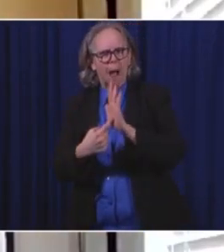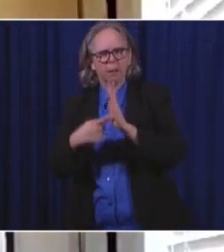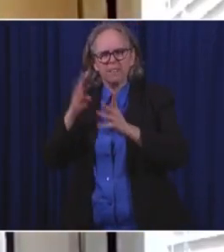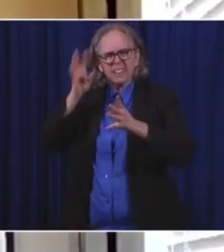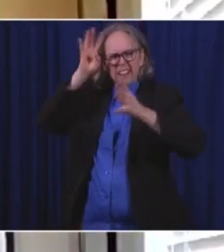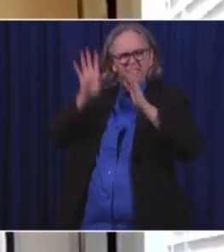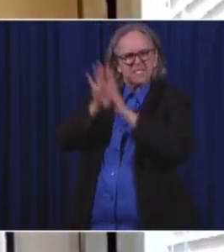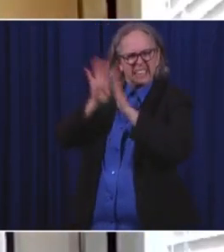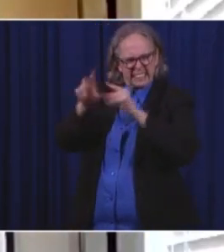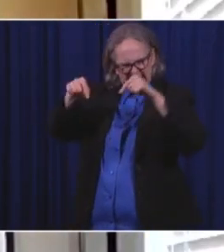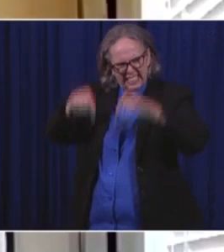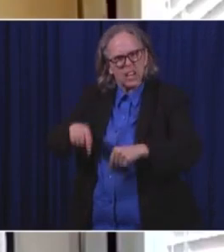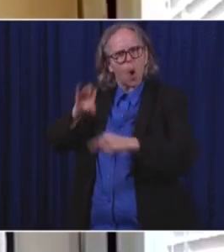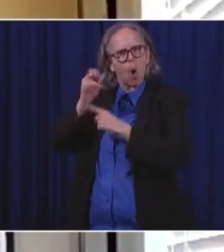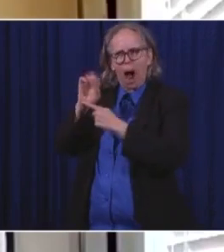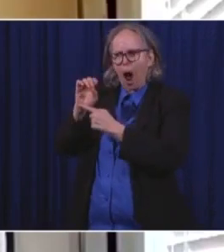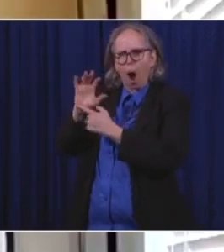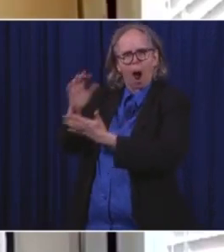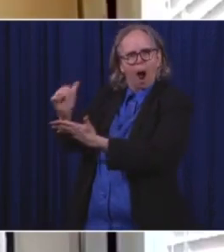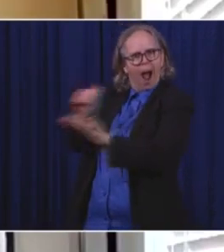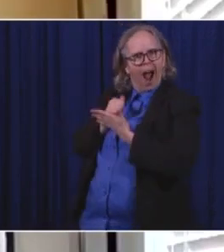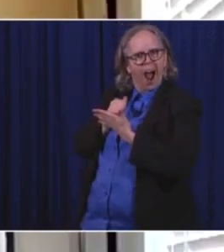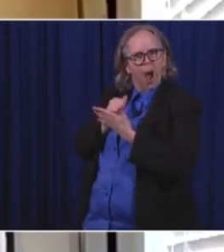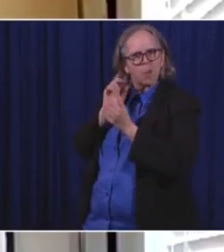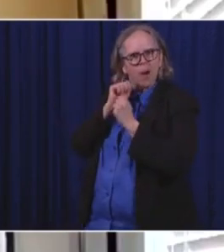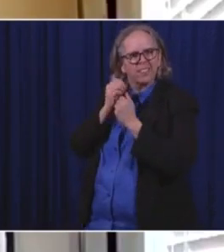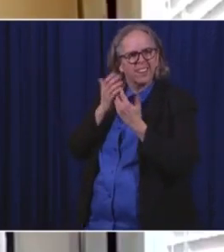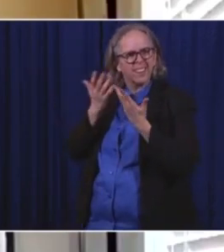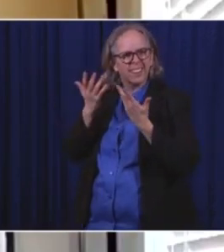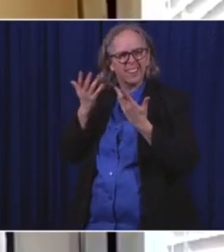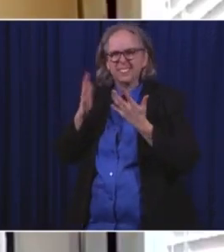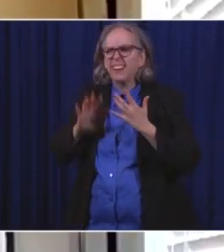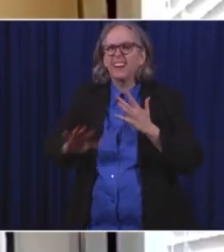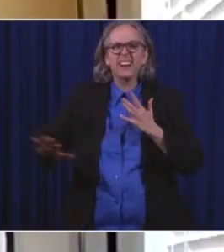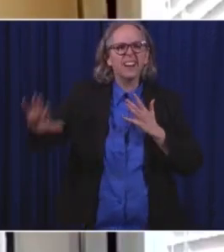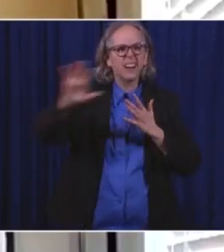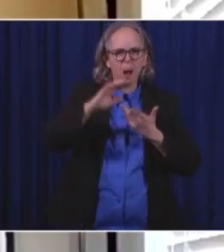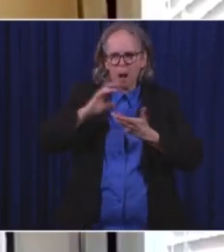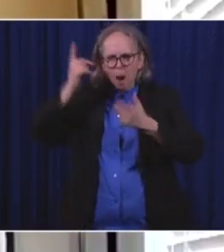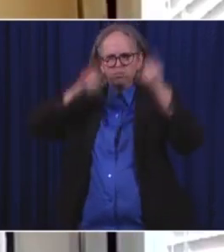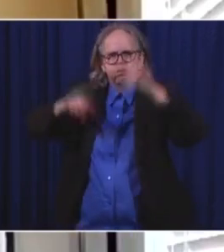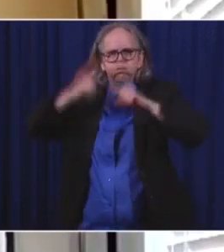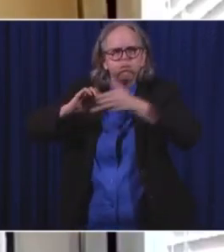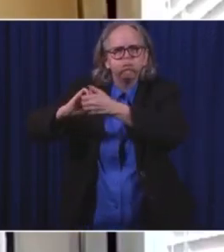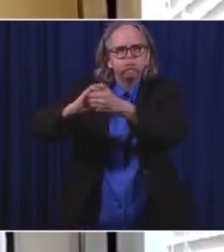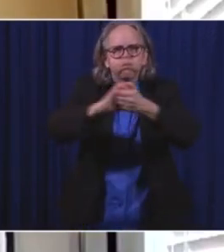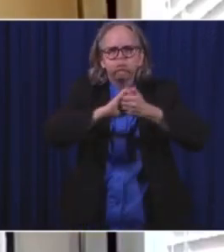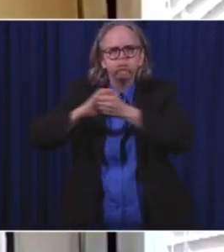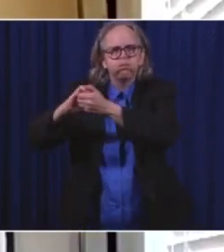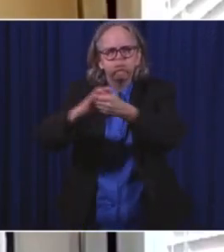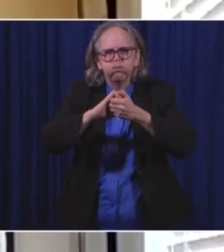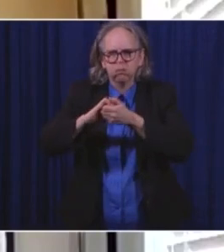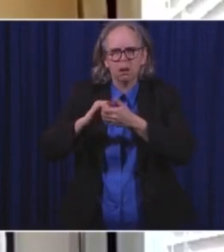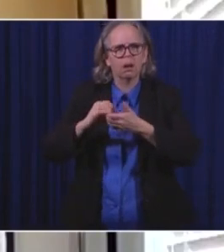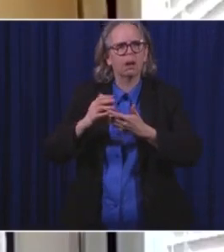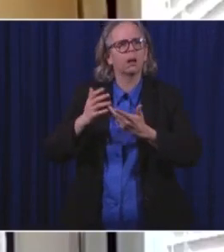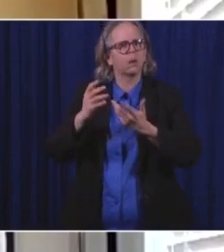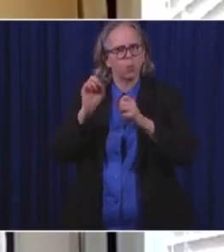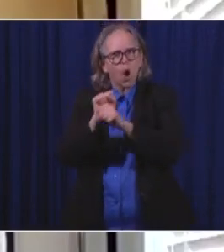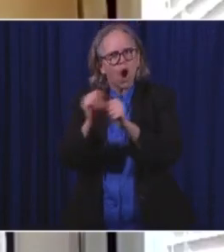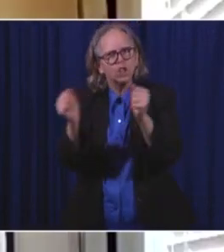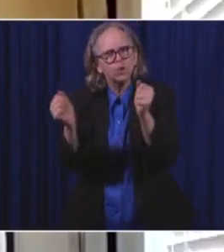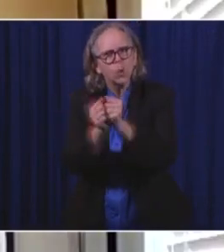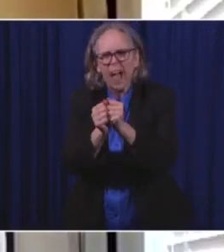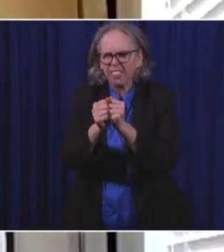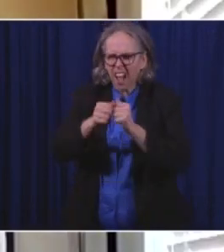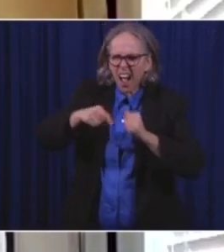incredible cooperation across the state and across healthcare organizations in the state working with industry, in this case,